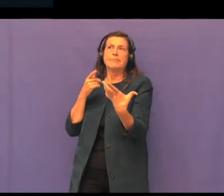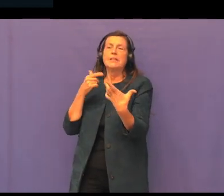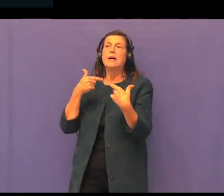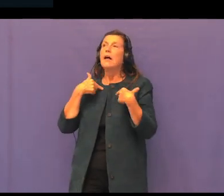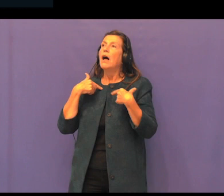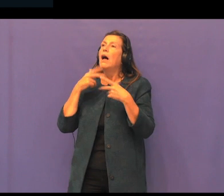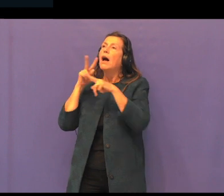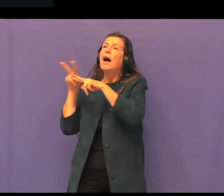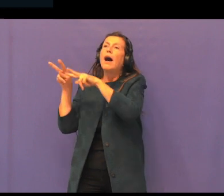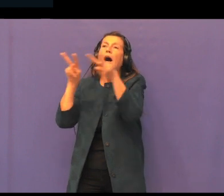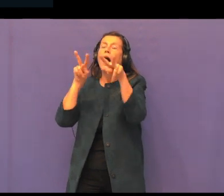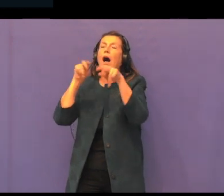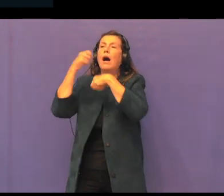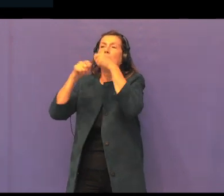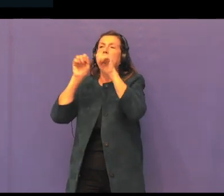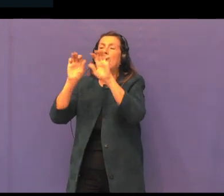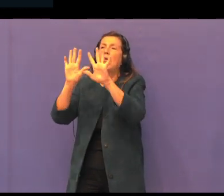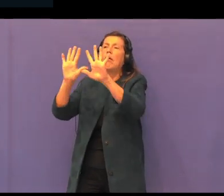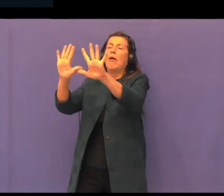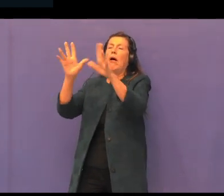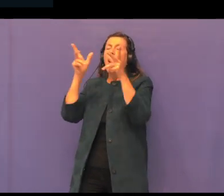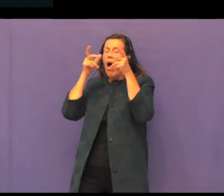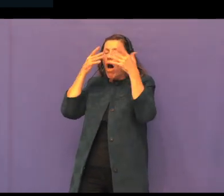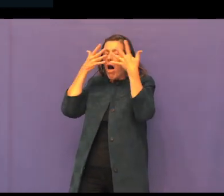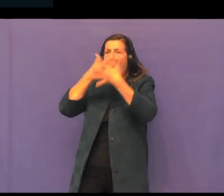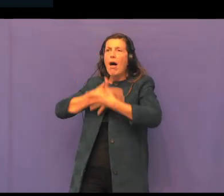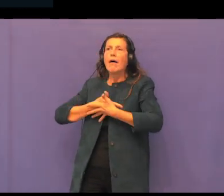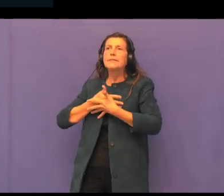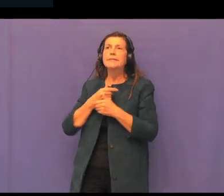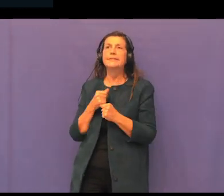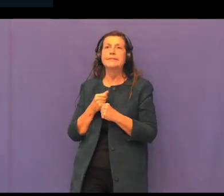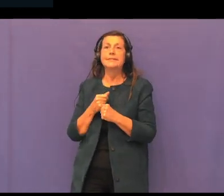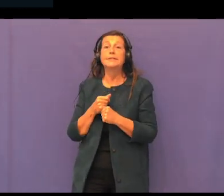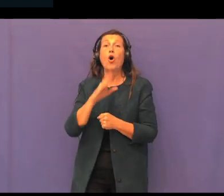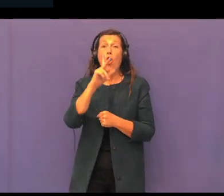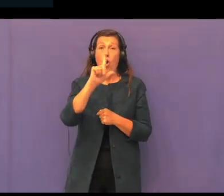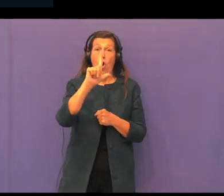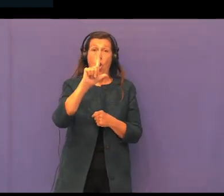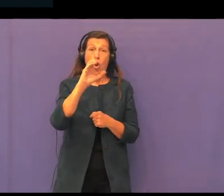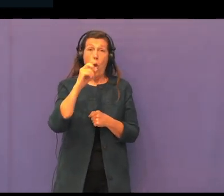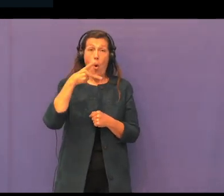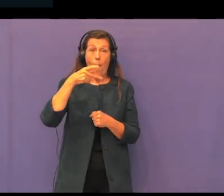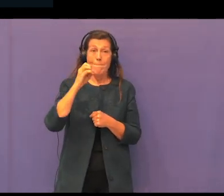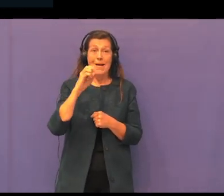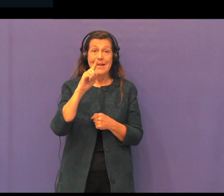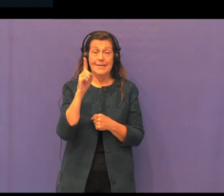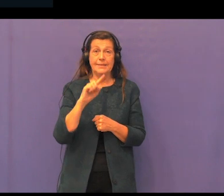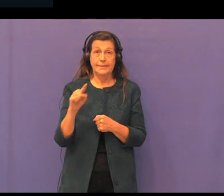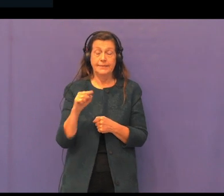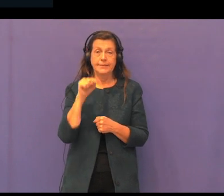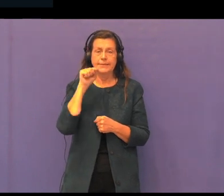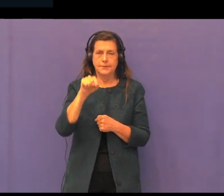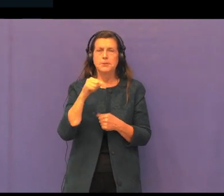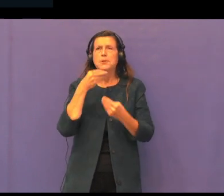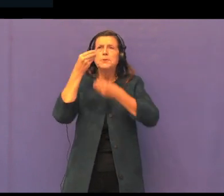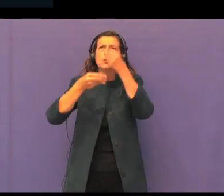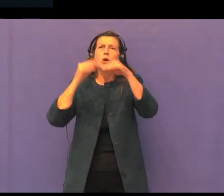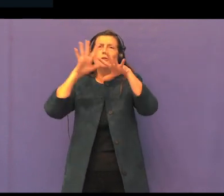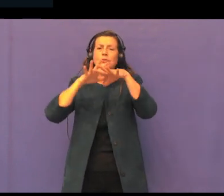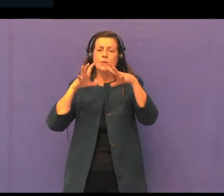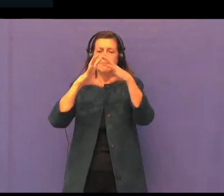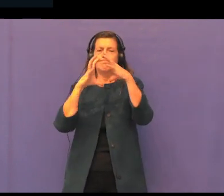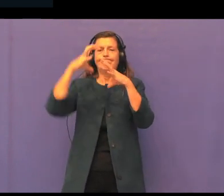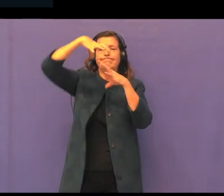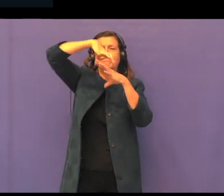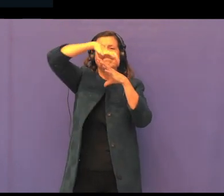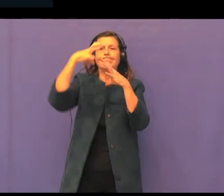says, who wrote about the Arctic, and he says, Lopez's intense intentiveness, because the Arctic was often seen as this kind of